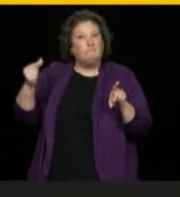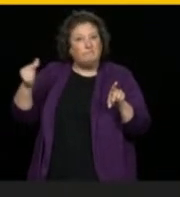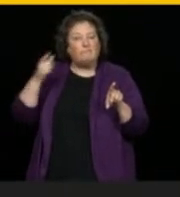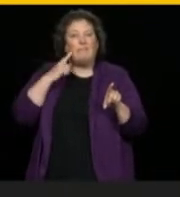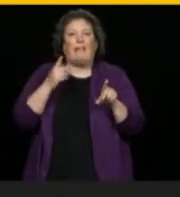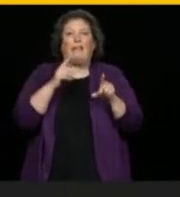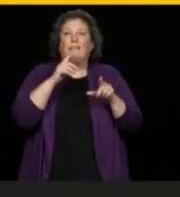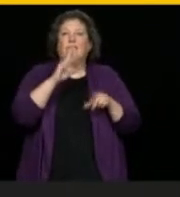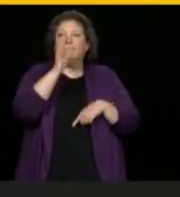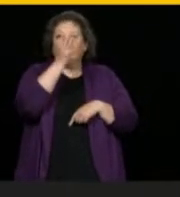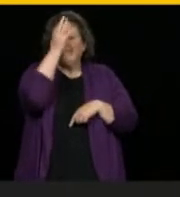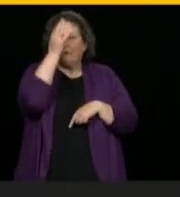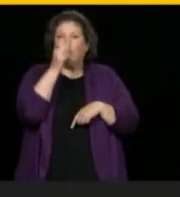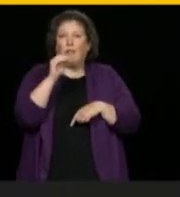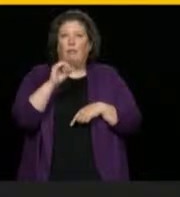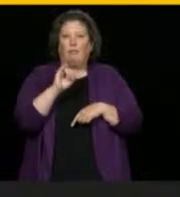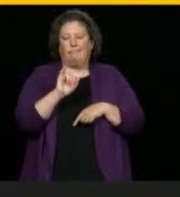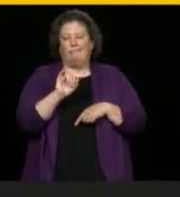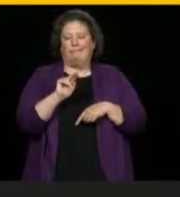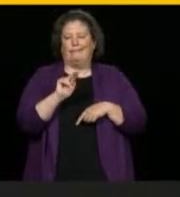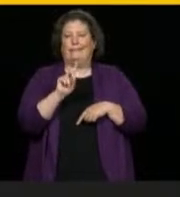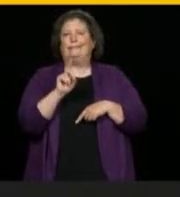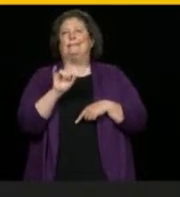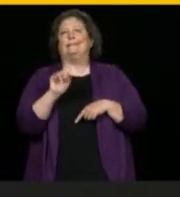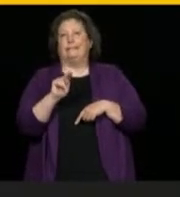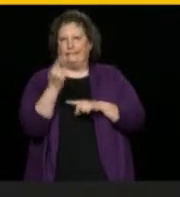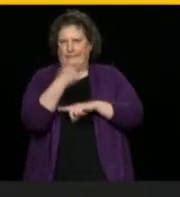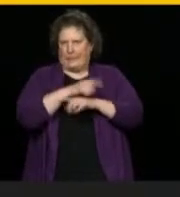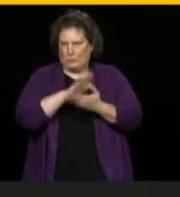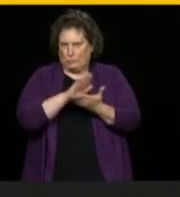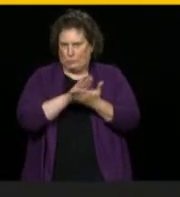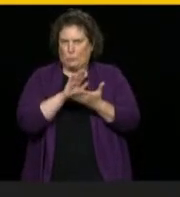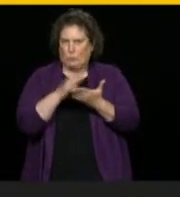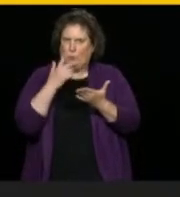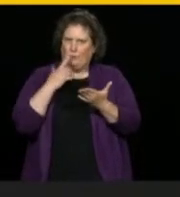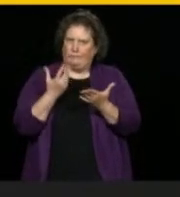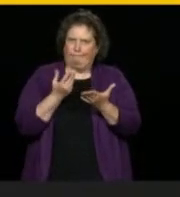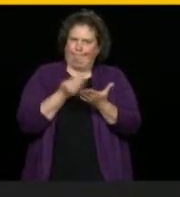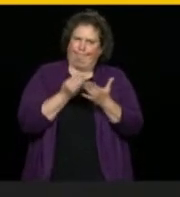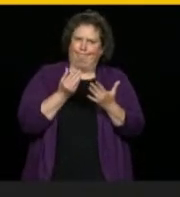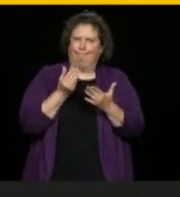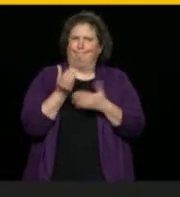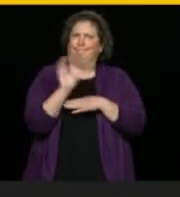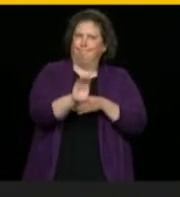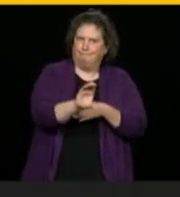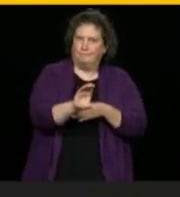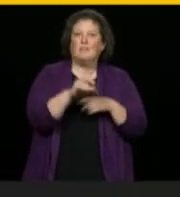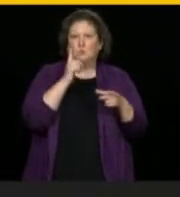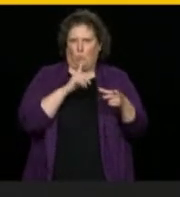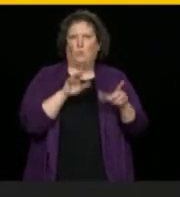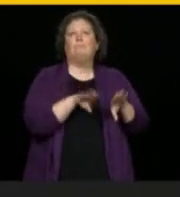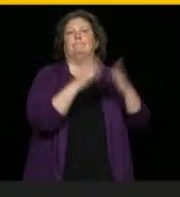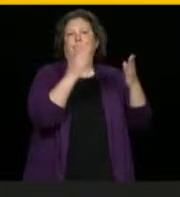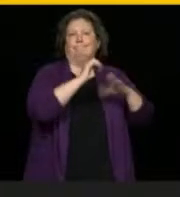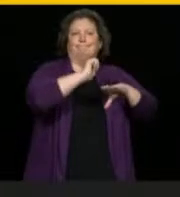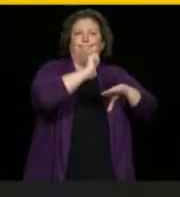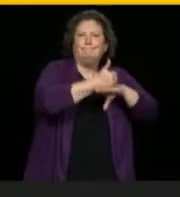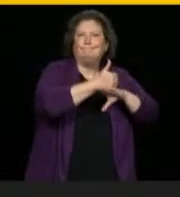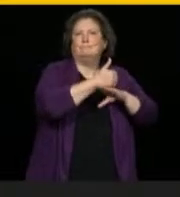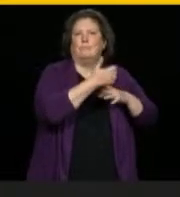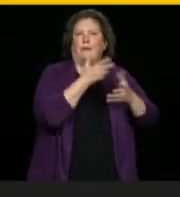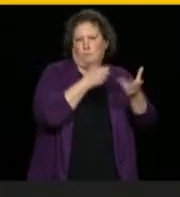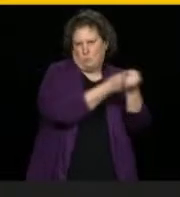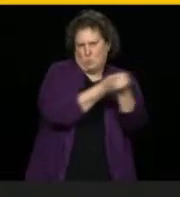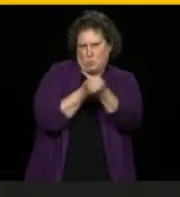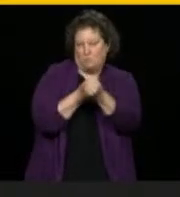Agreement. To continue walking the road of reconciliation, we must work with survivors, families,